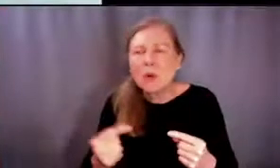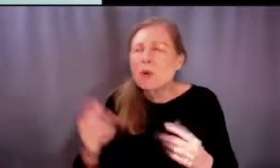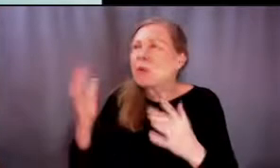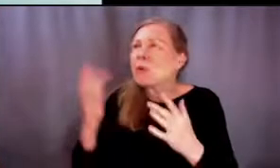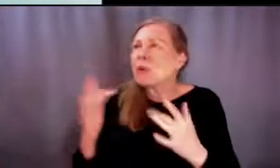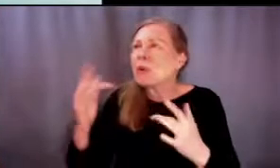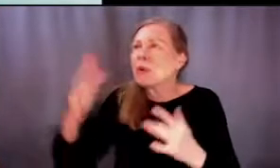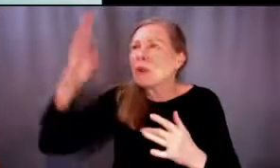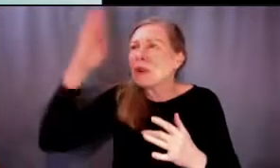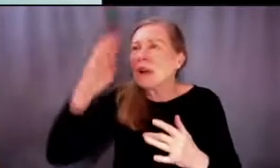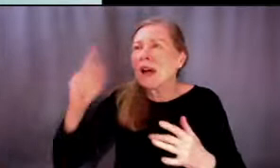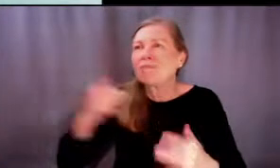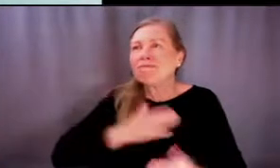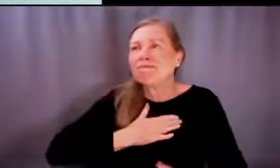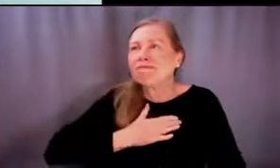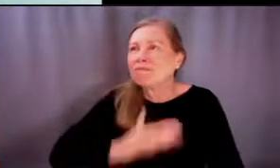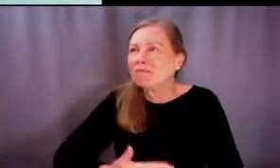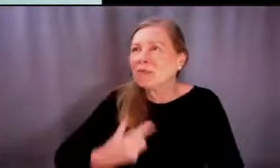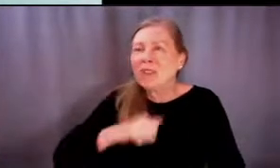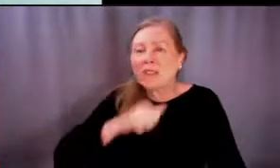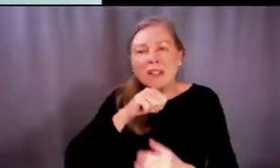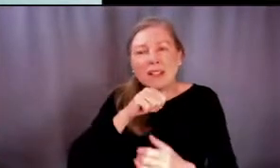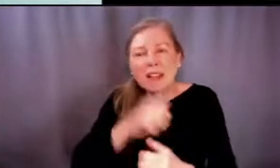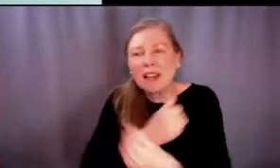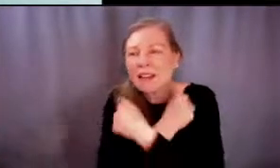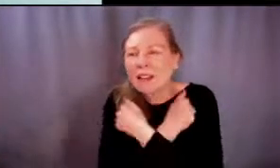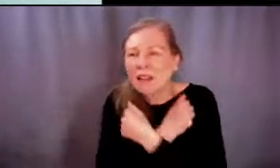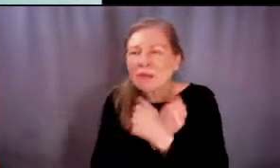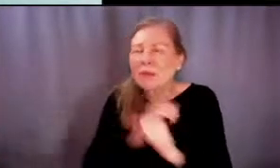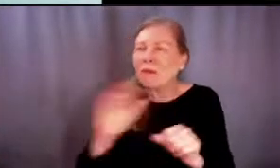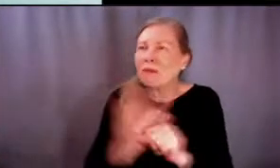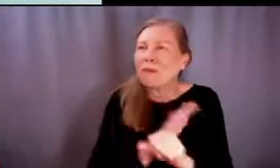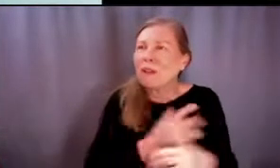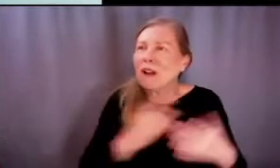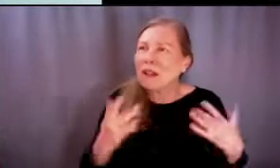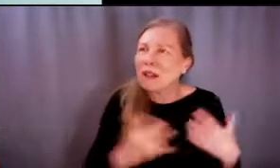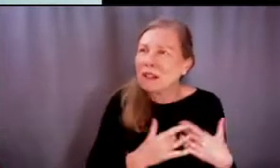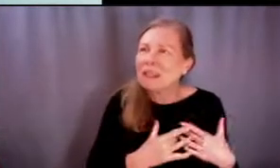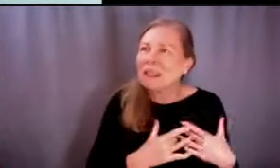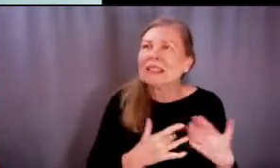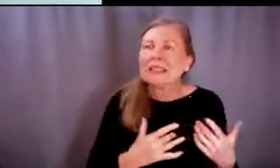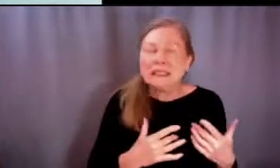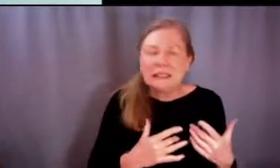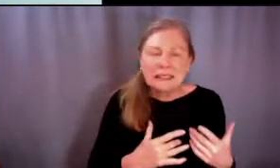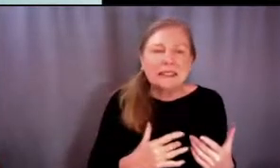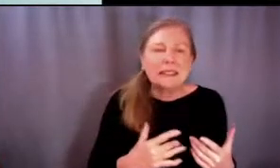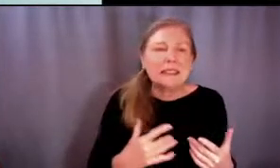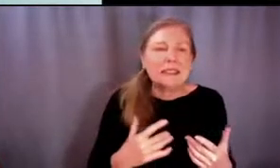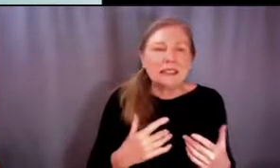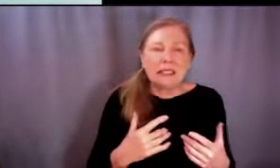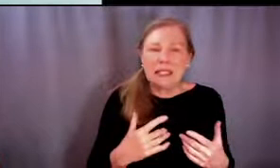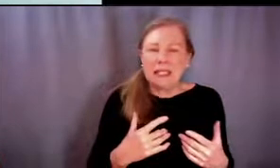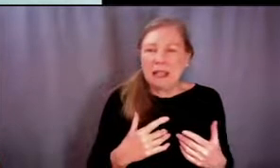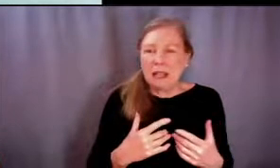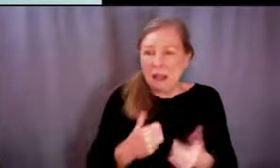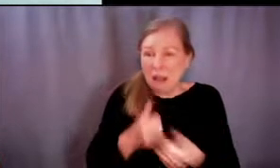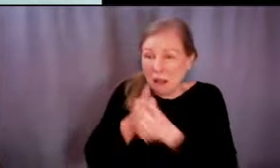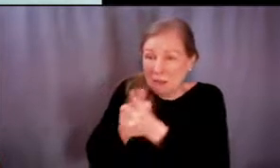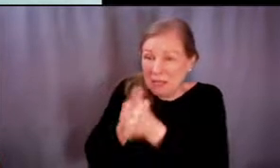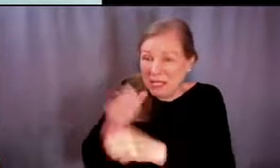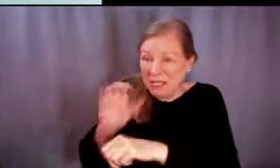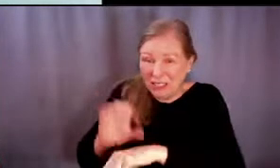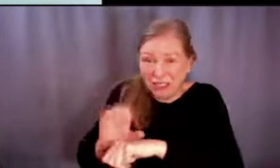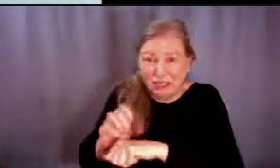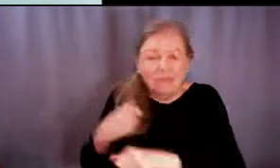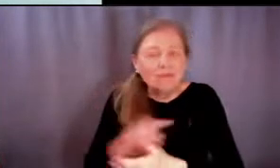confess that we have not loved you with our whole heart. We have failed to be an obedient church. We have not done